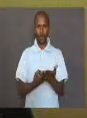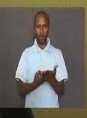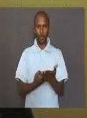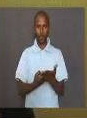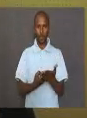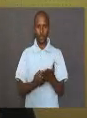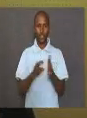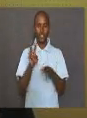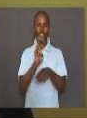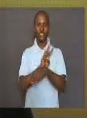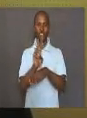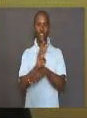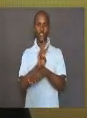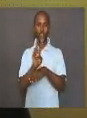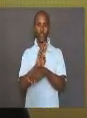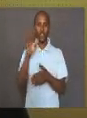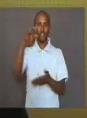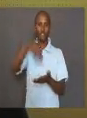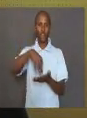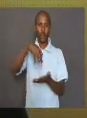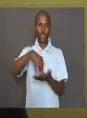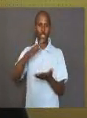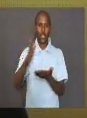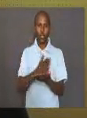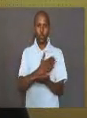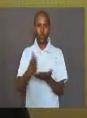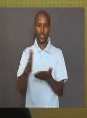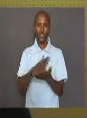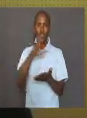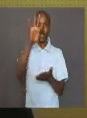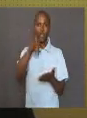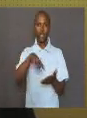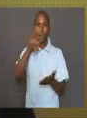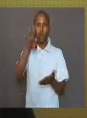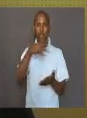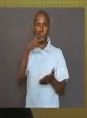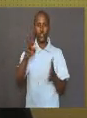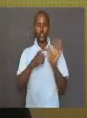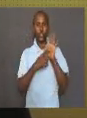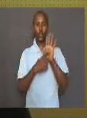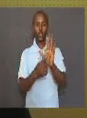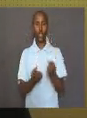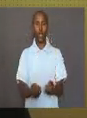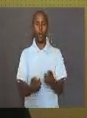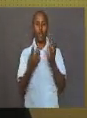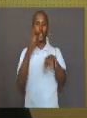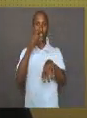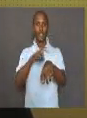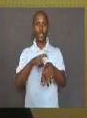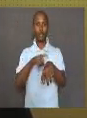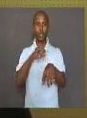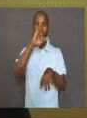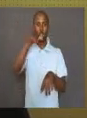In this video, a frequency distribution table shows how many times